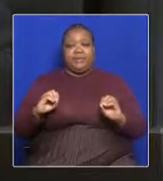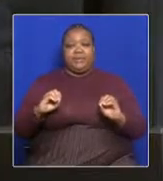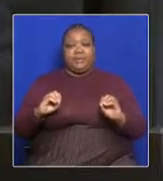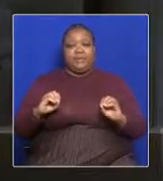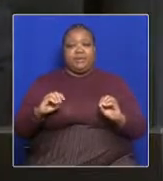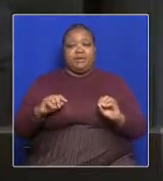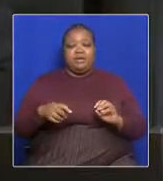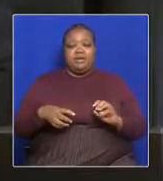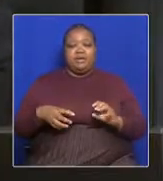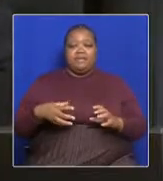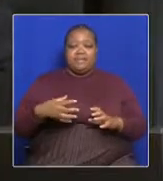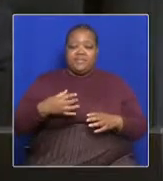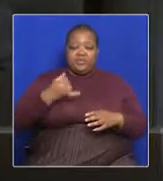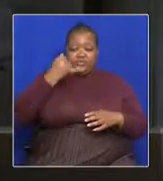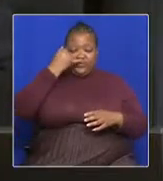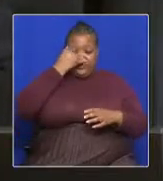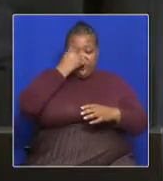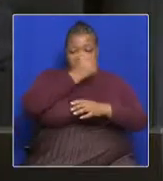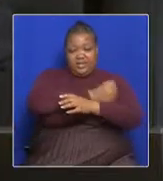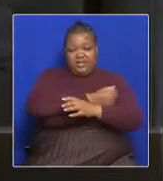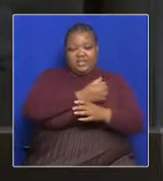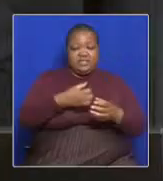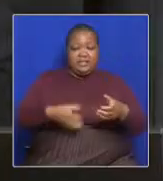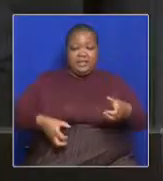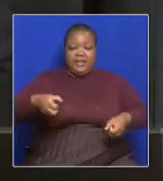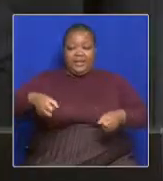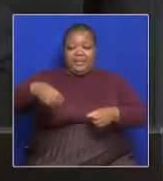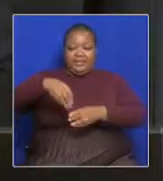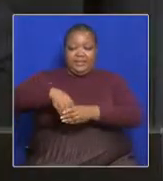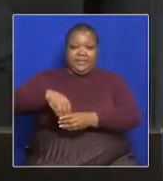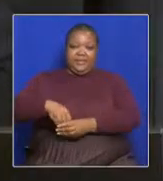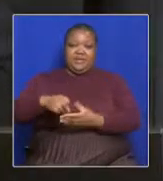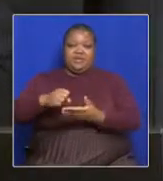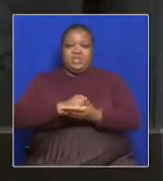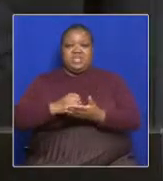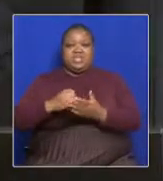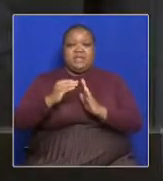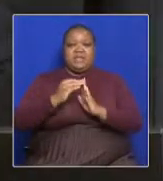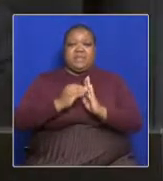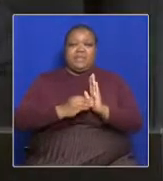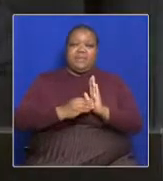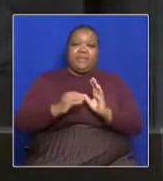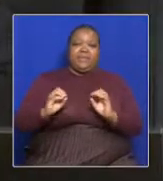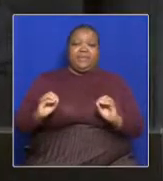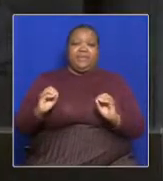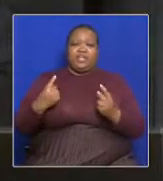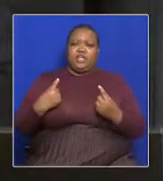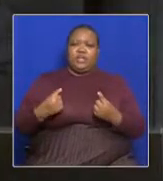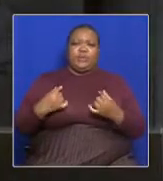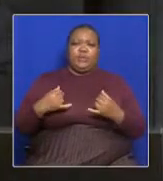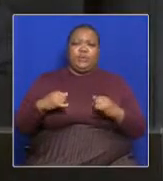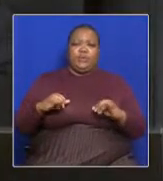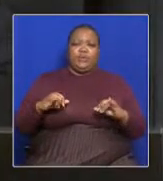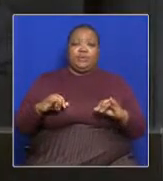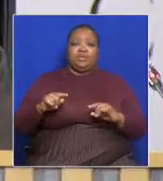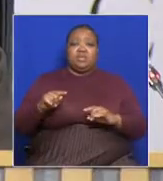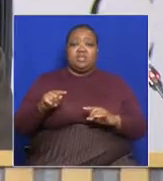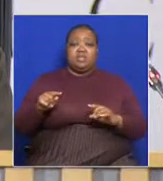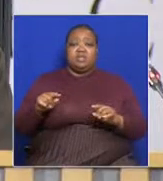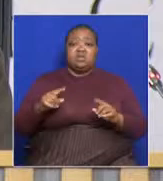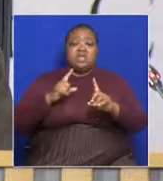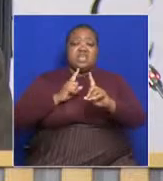things, including putting them into the register. He doesn't seem to be doing any of that. All of it is done on your instruction.